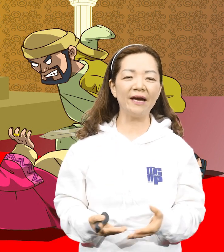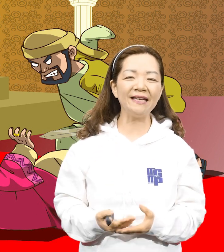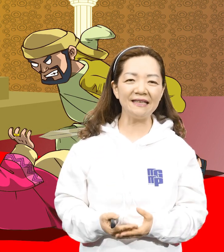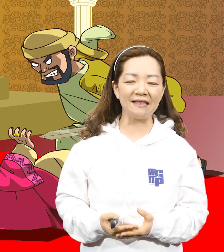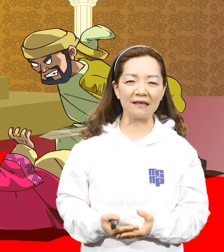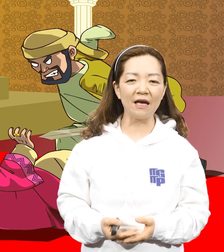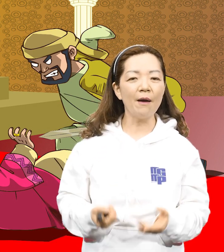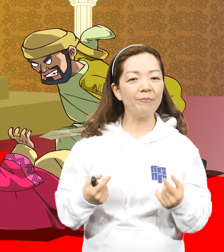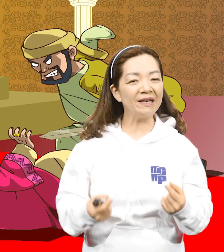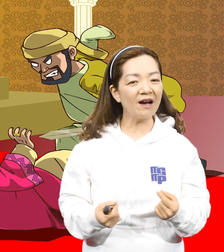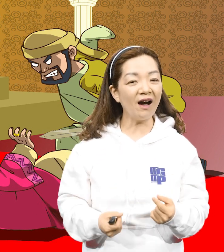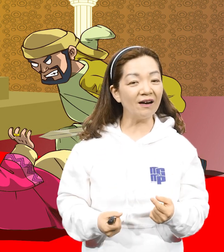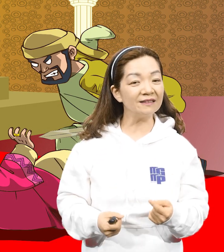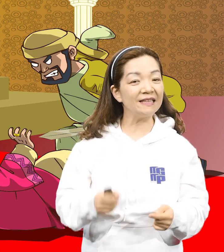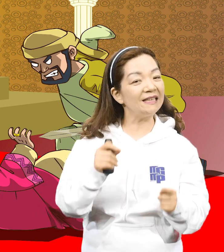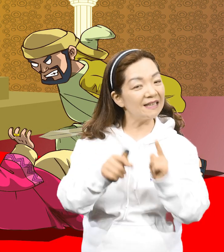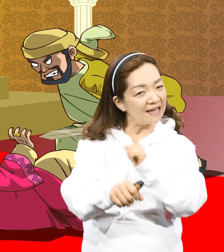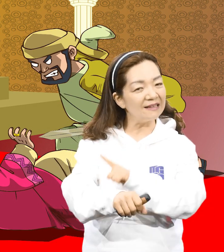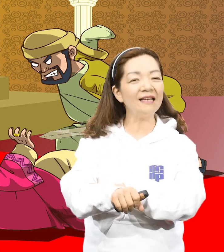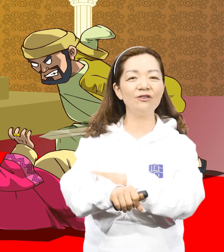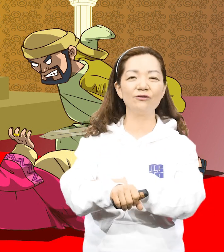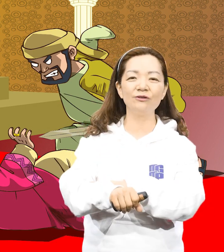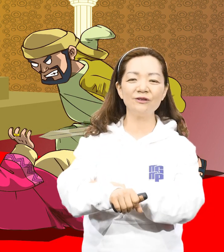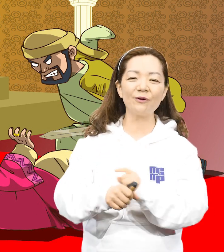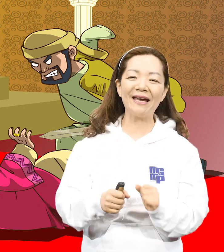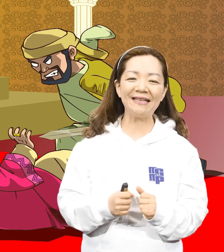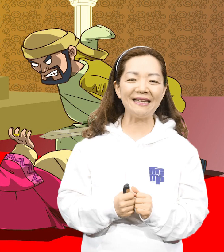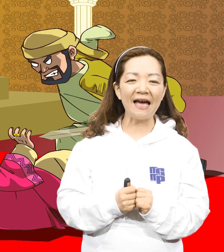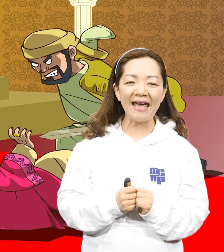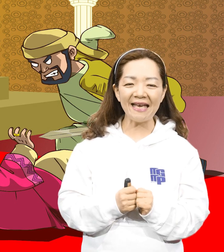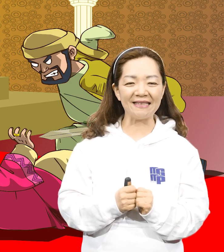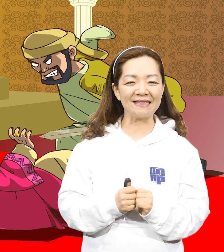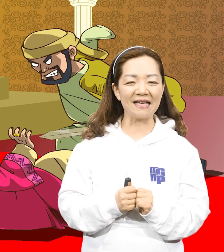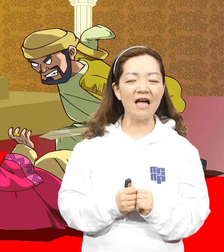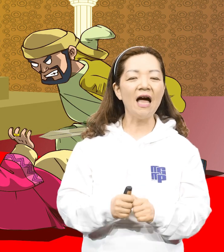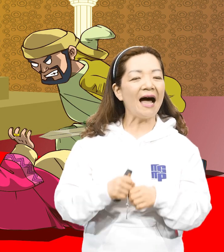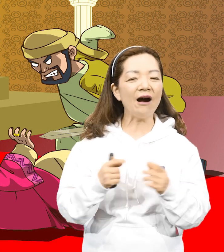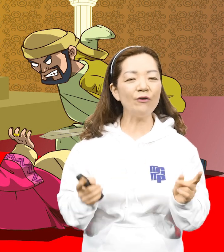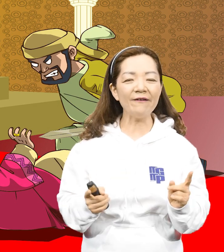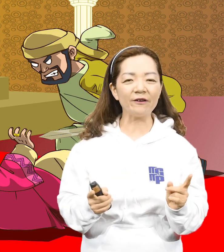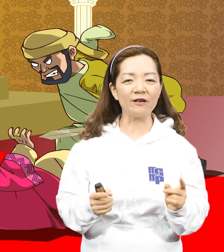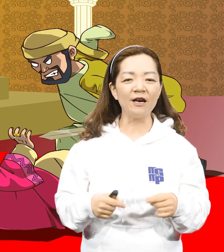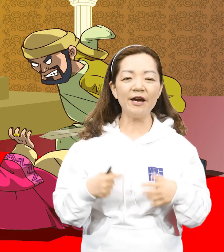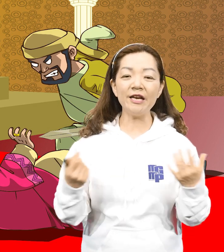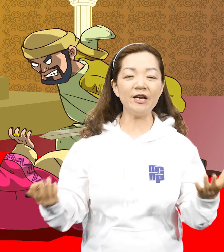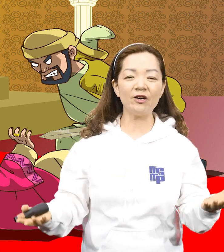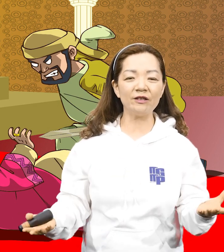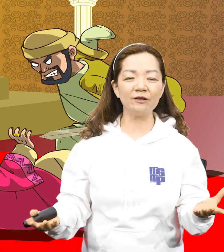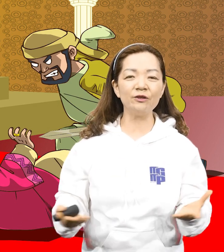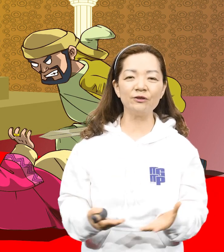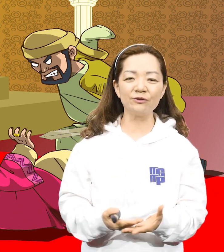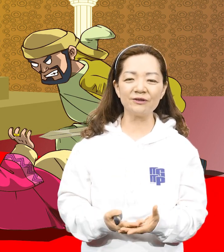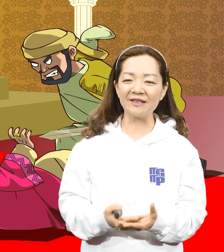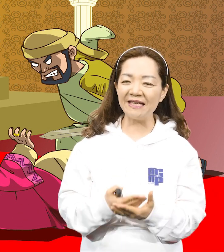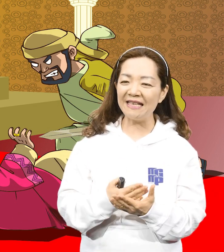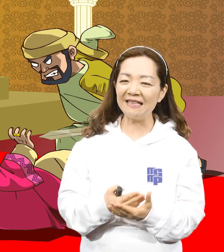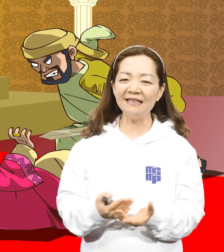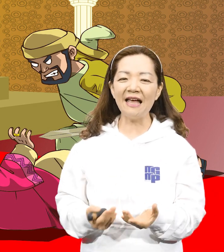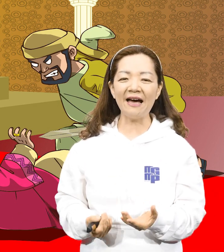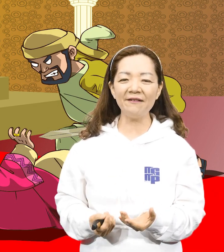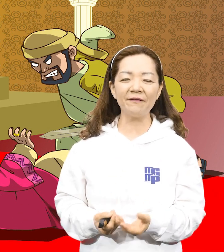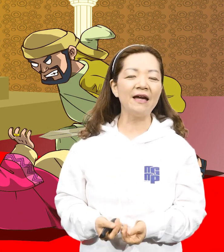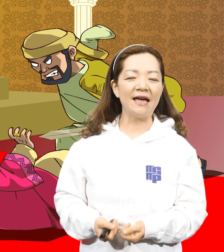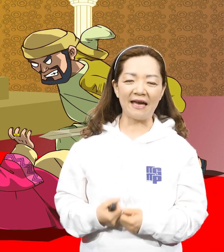do anything because he cannot use right hand. However, Ehud used a